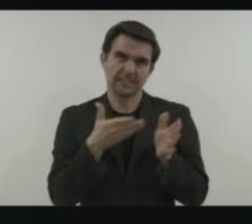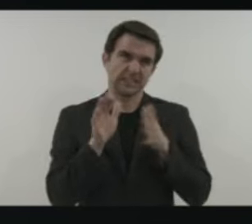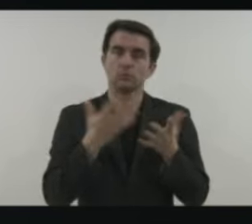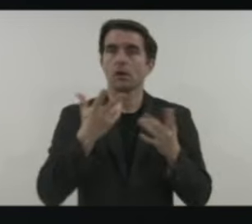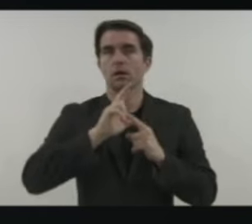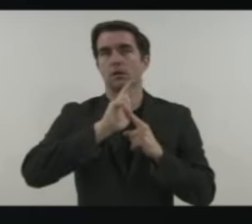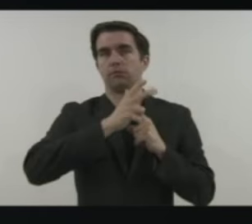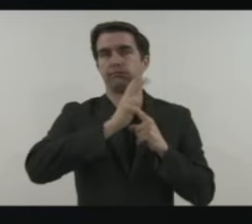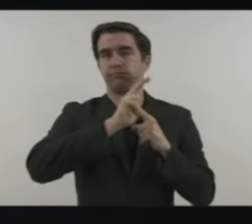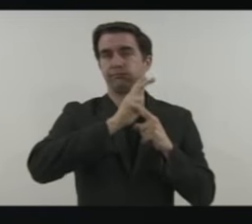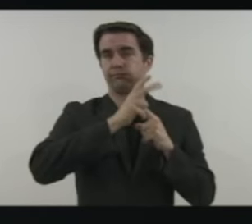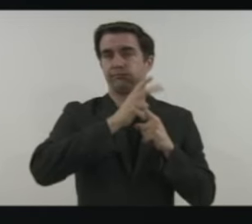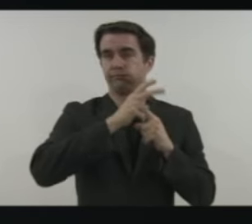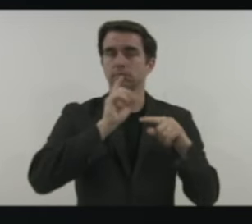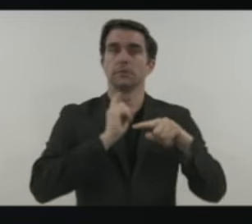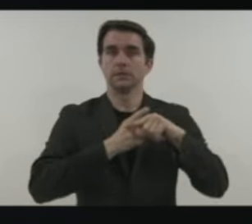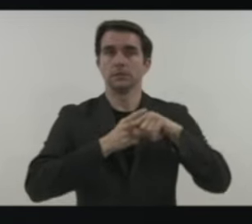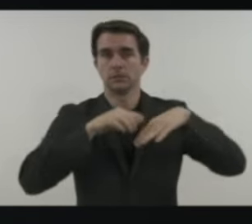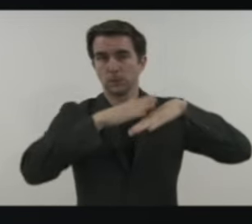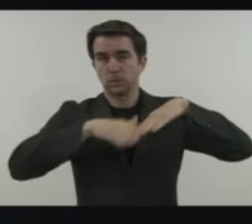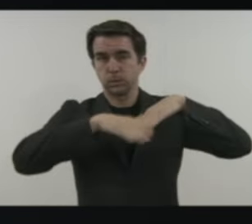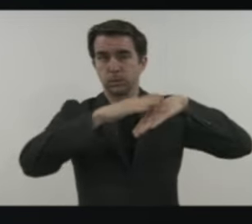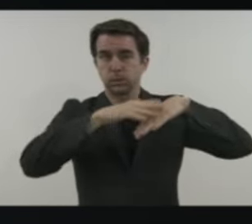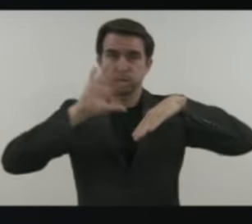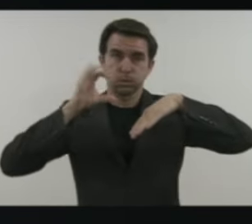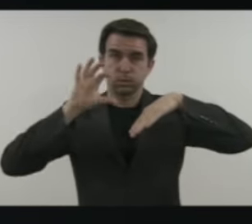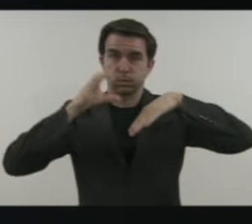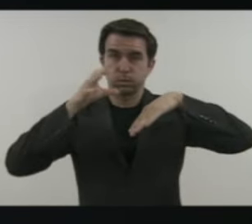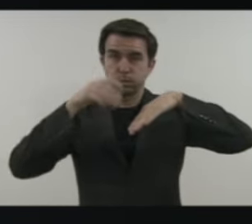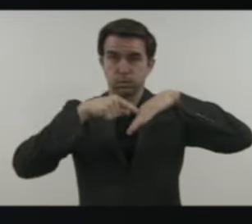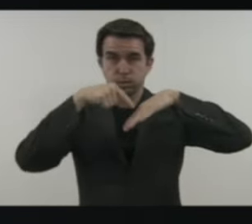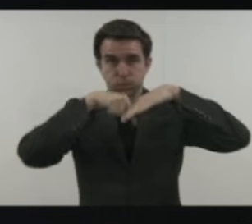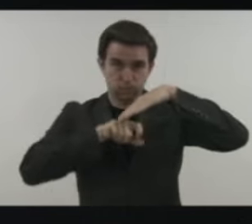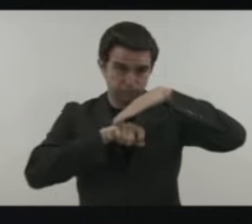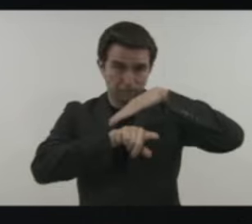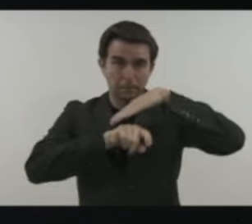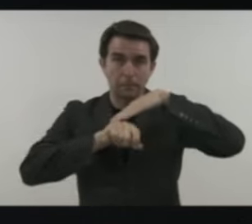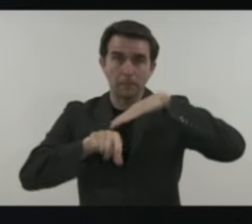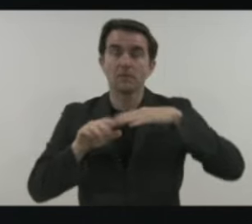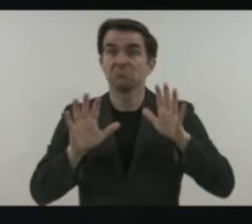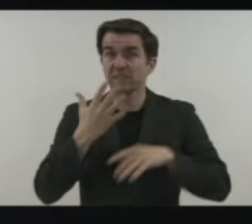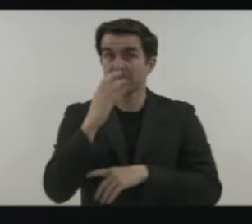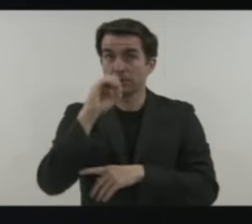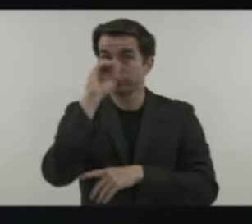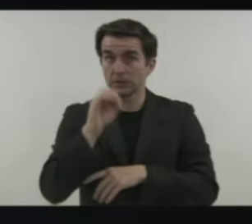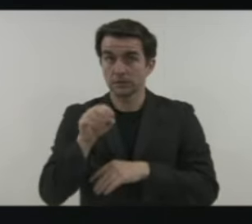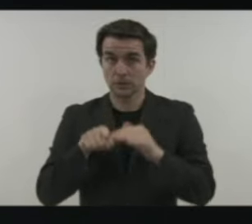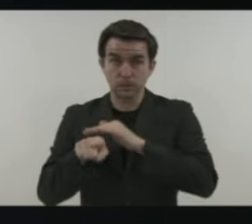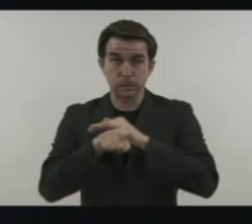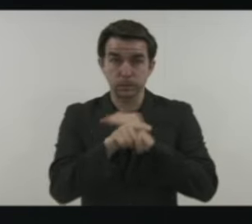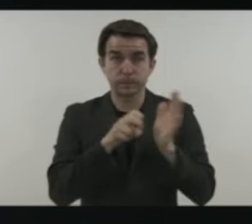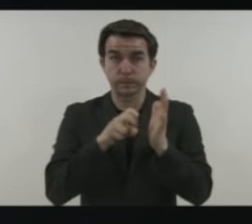move forward, we must put this transition on a firmer ground. This is the challenge that I